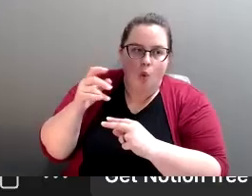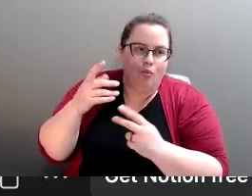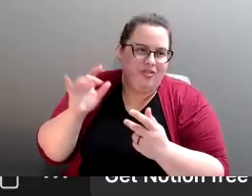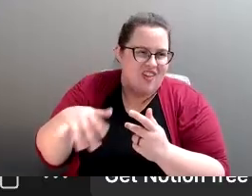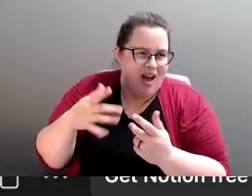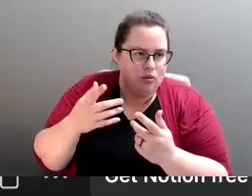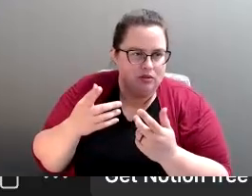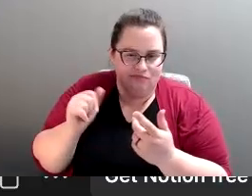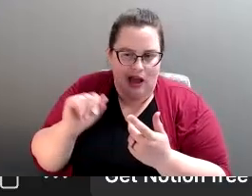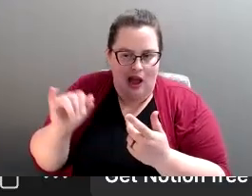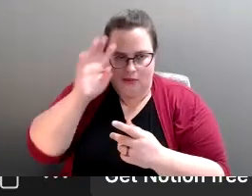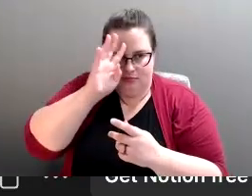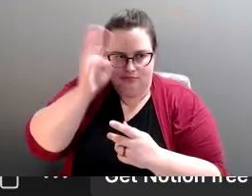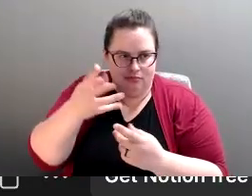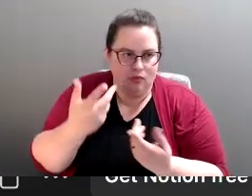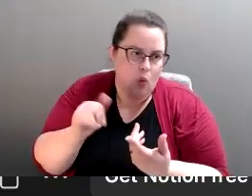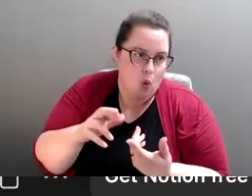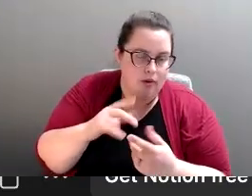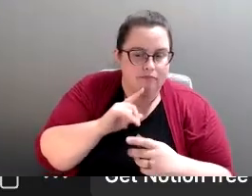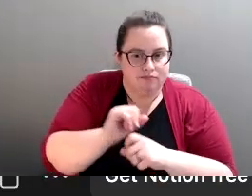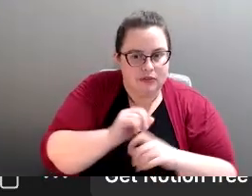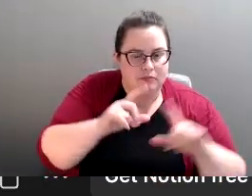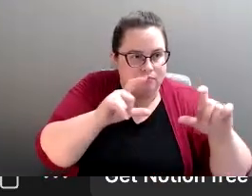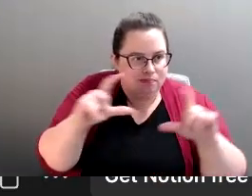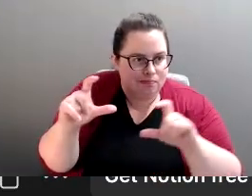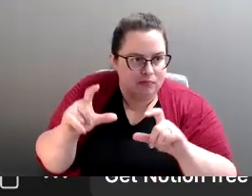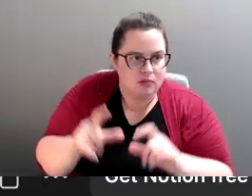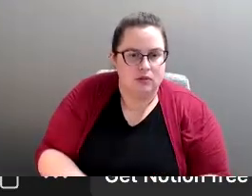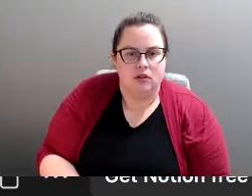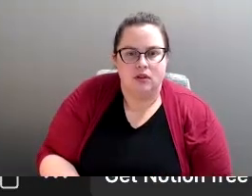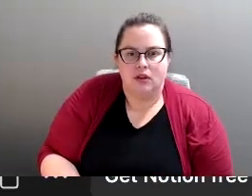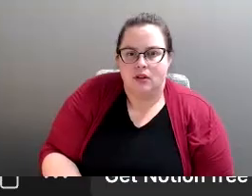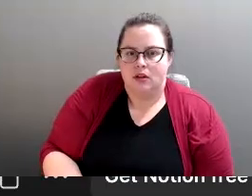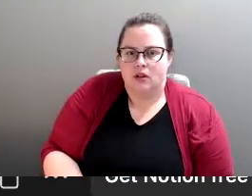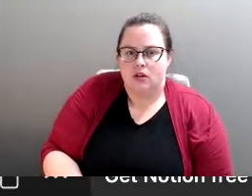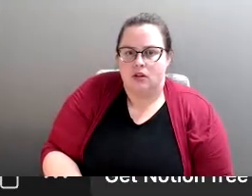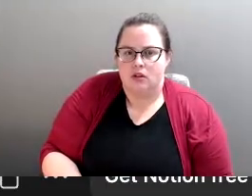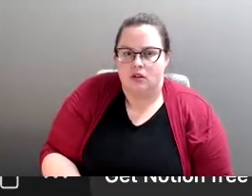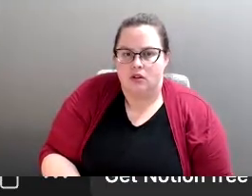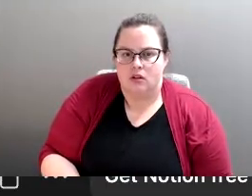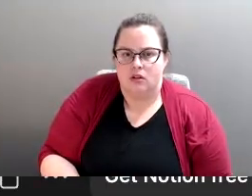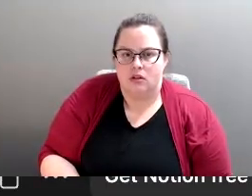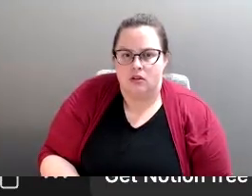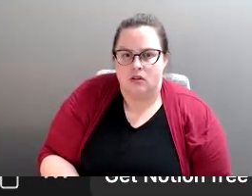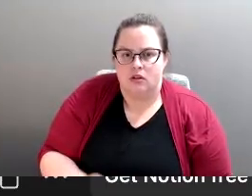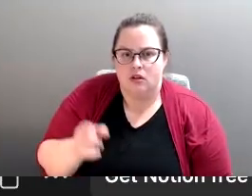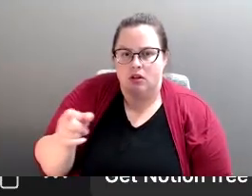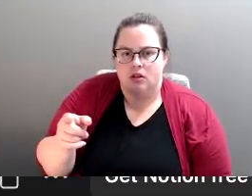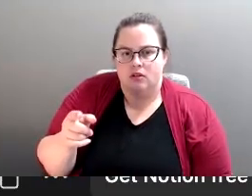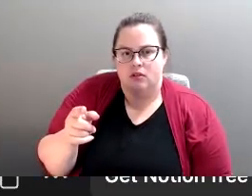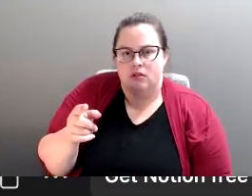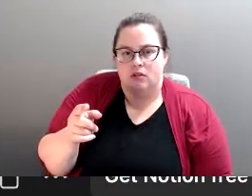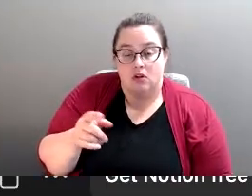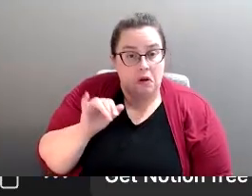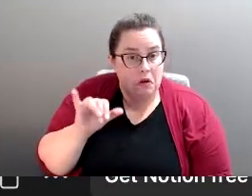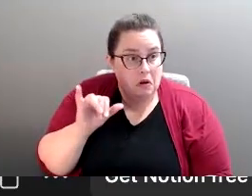really tough. It's really tough, but I just wanted. Wes is saying that Grammarly subscription is supposed to include access to ChatGPT for our students.